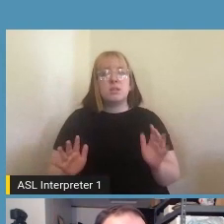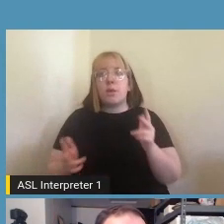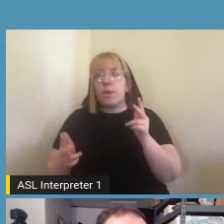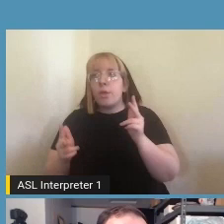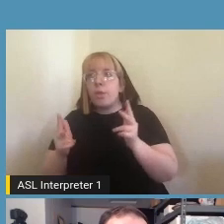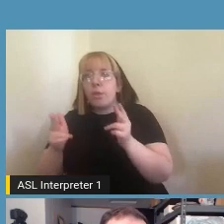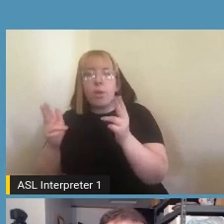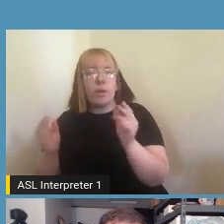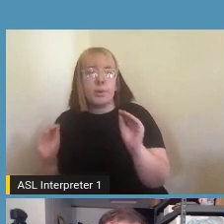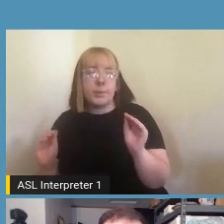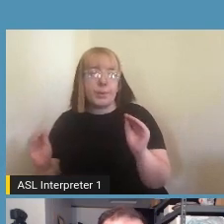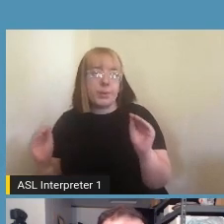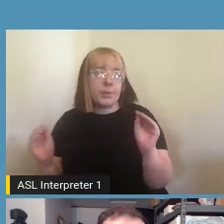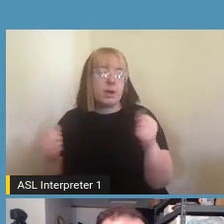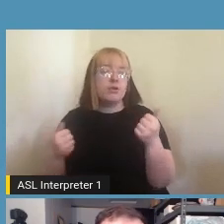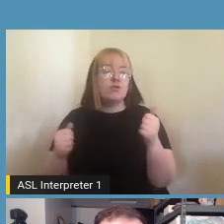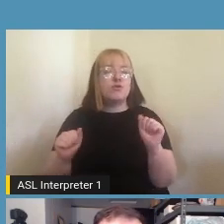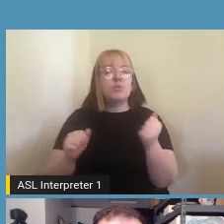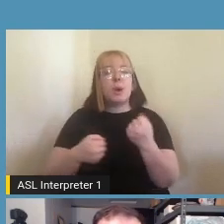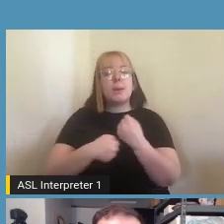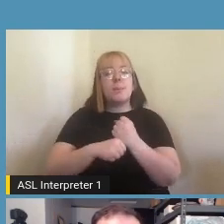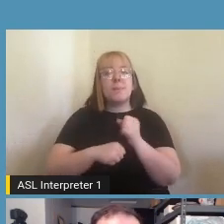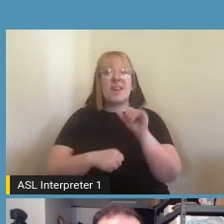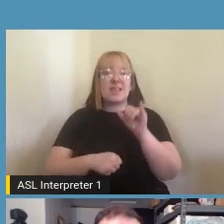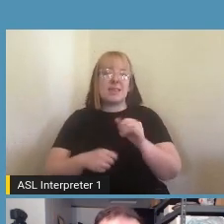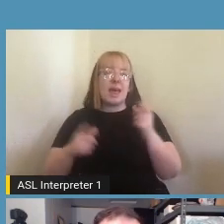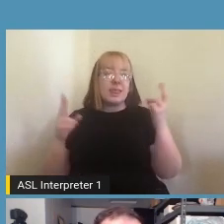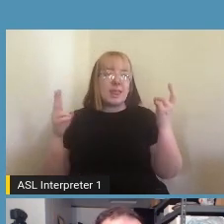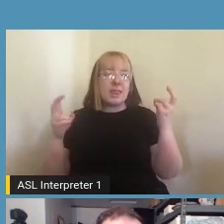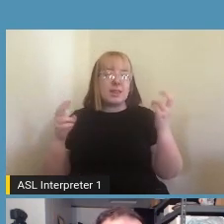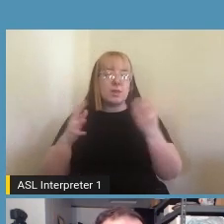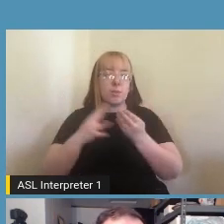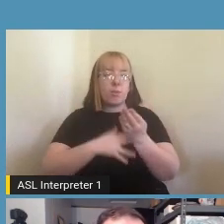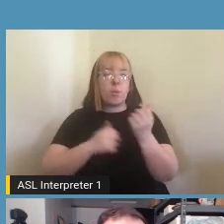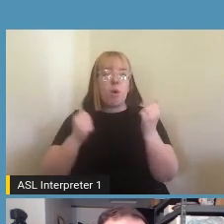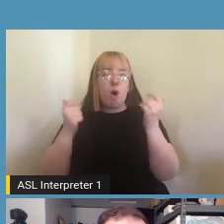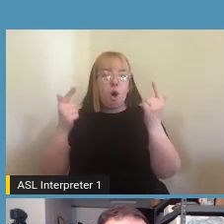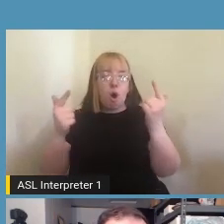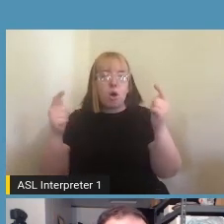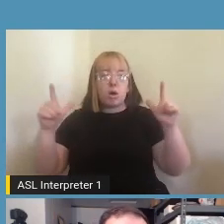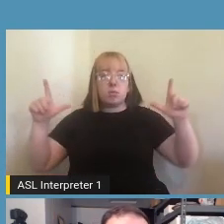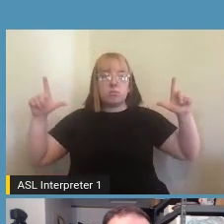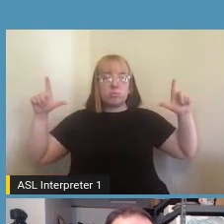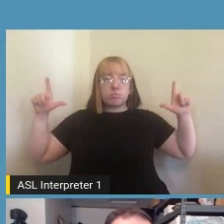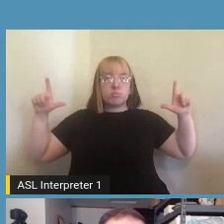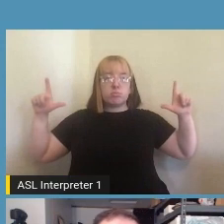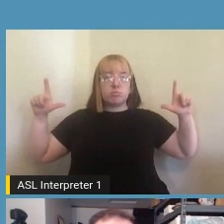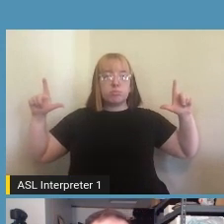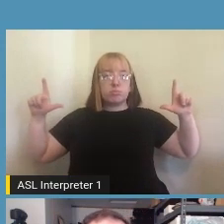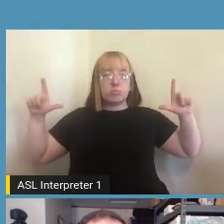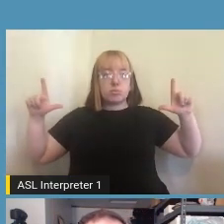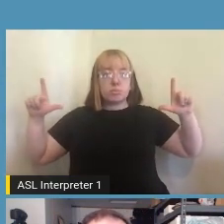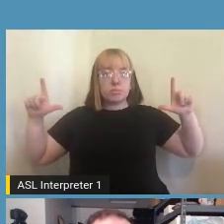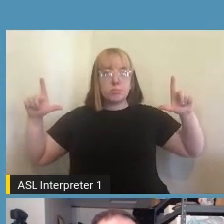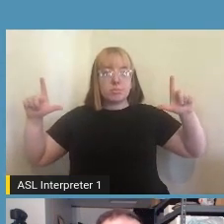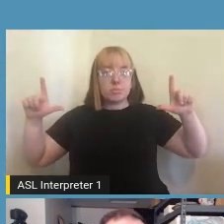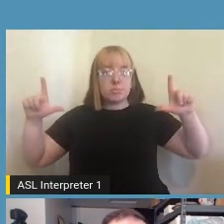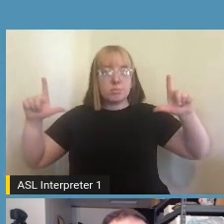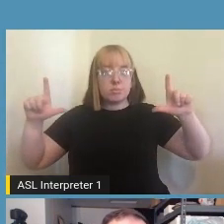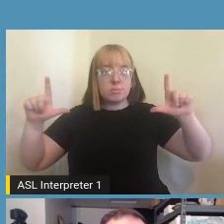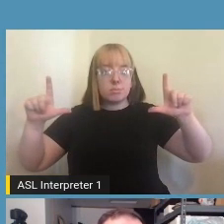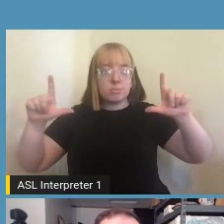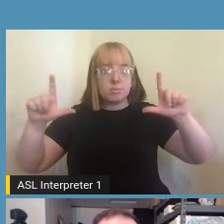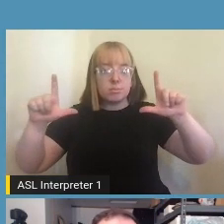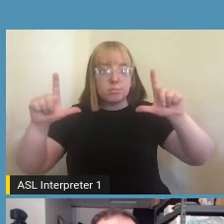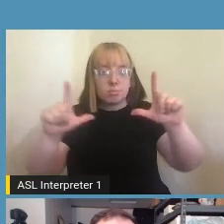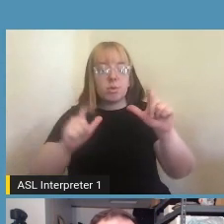theme throughout each of the videos. Start really wide, just kind of do a creeping in shot or kind of move around the